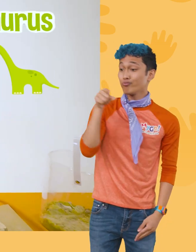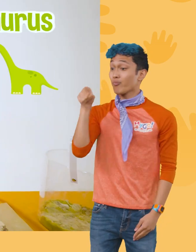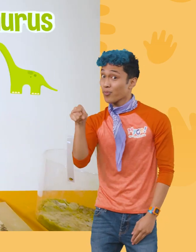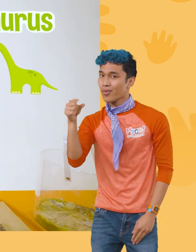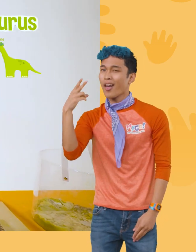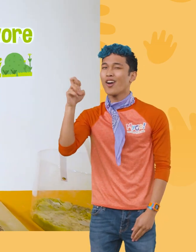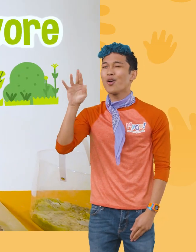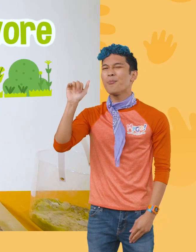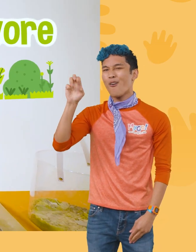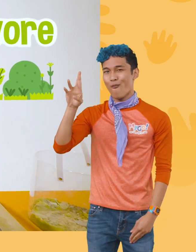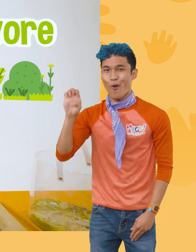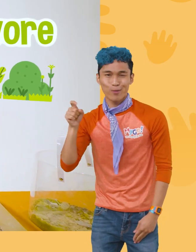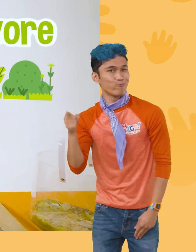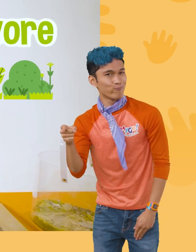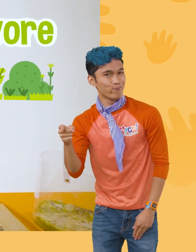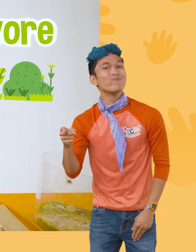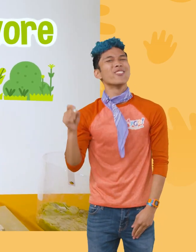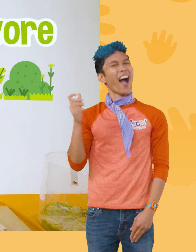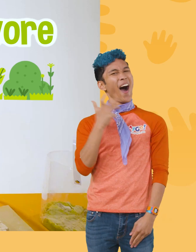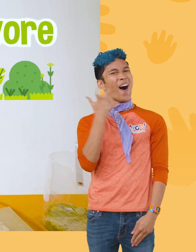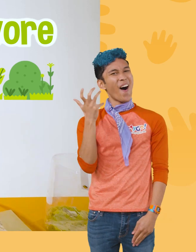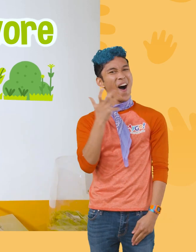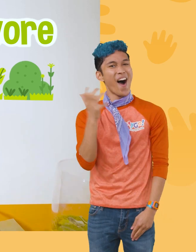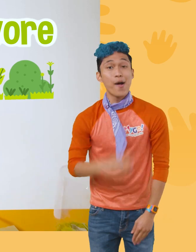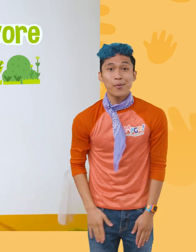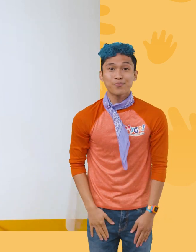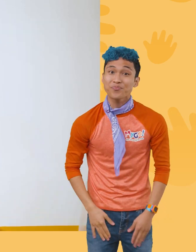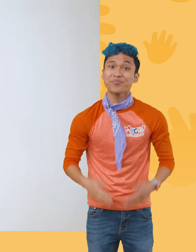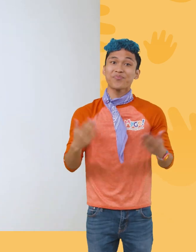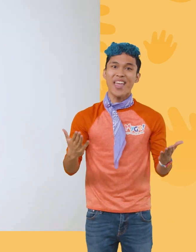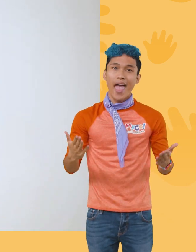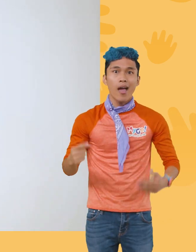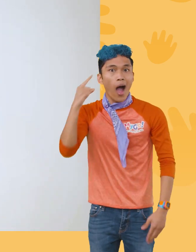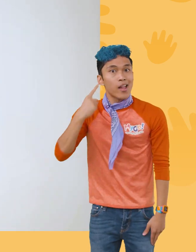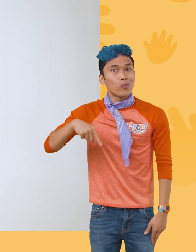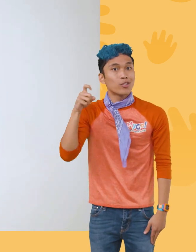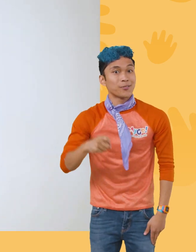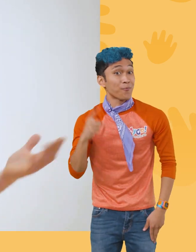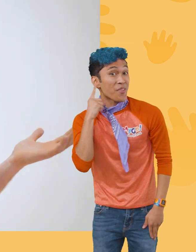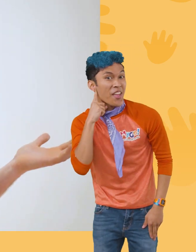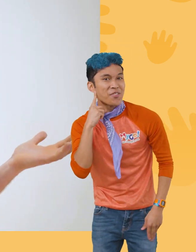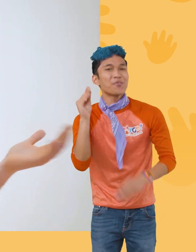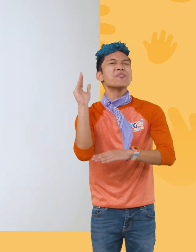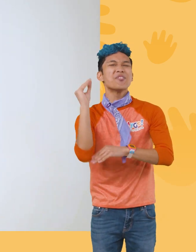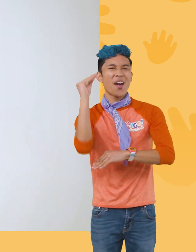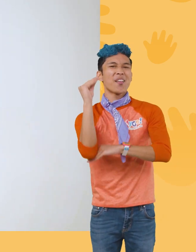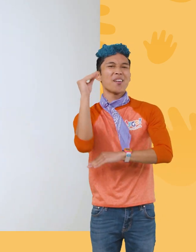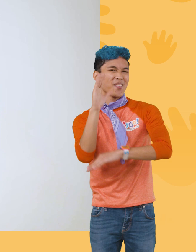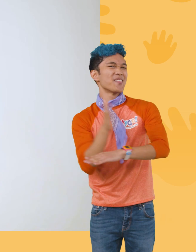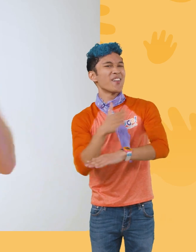brontosaurus, herbivore. Whoa! Well, hey, I think we should listen to the